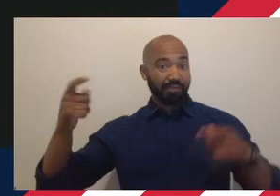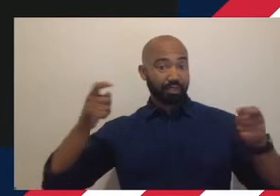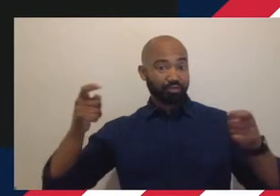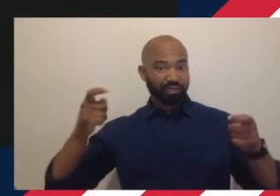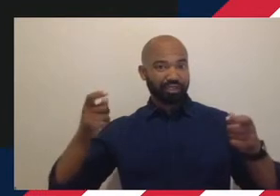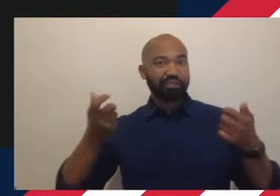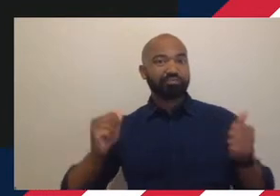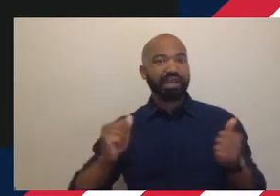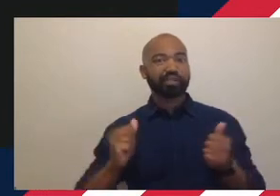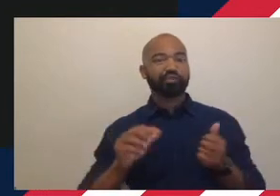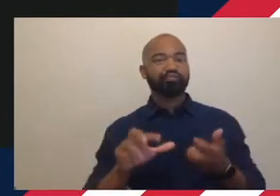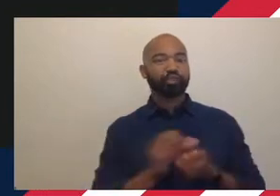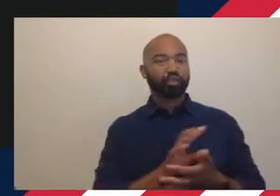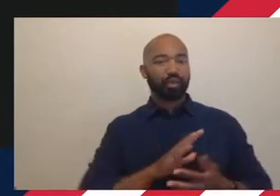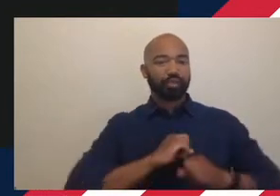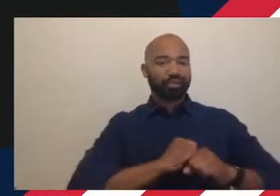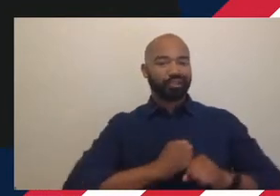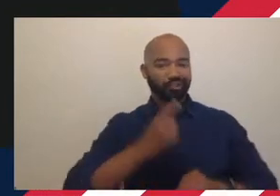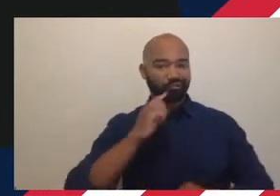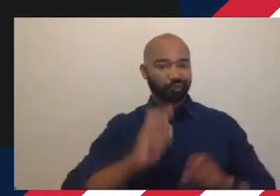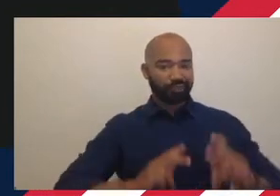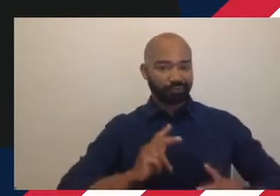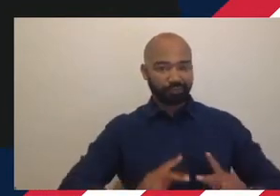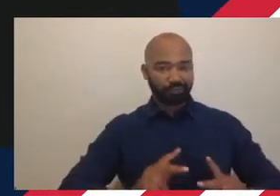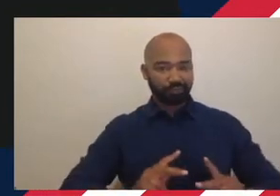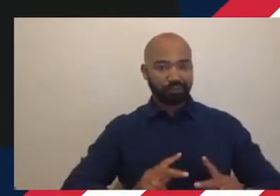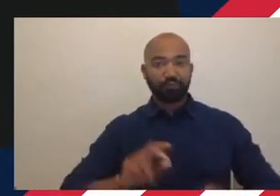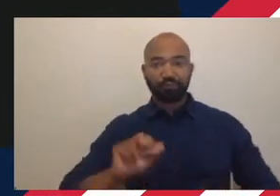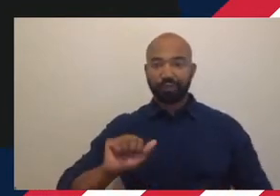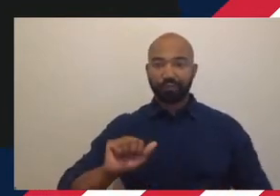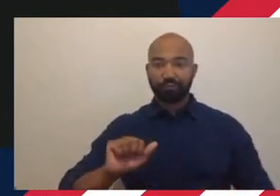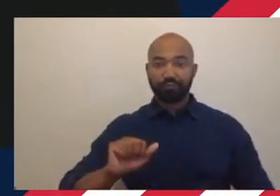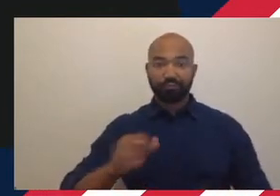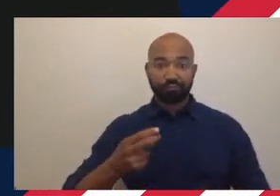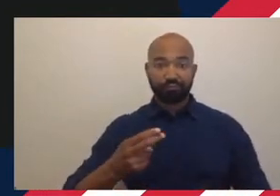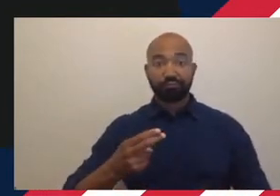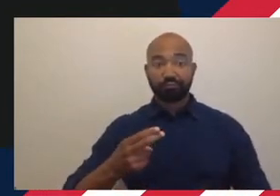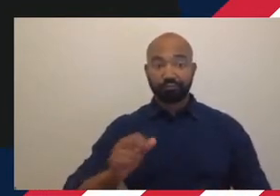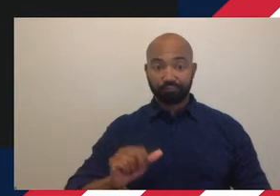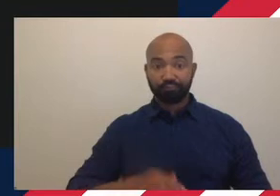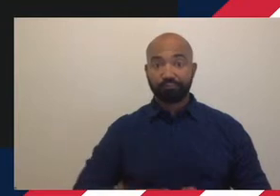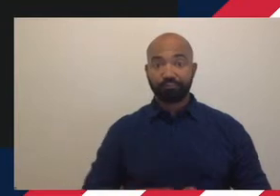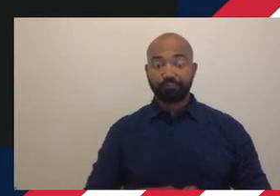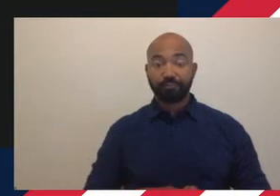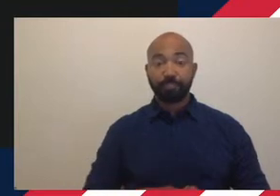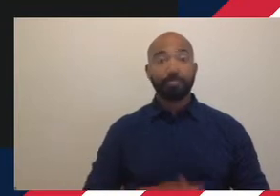protections. But if it is ultimately not